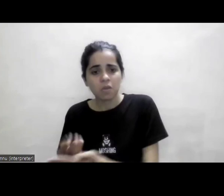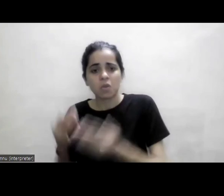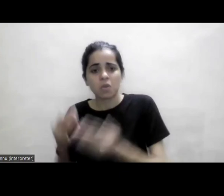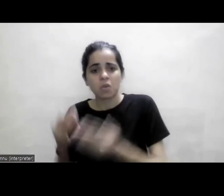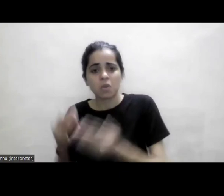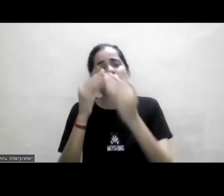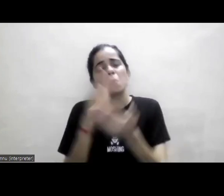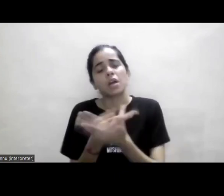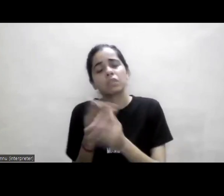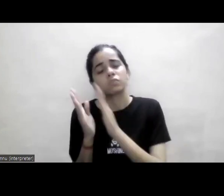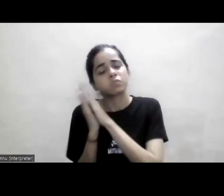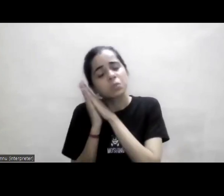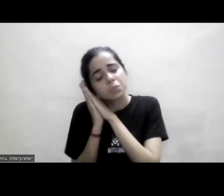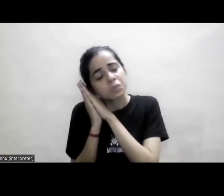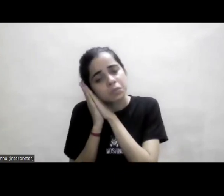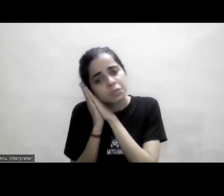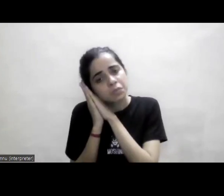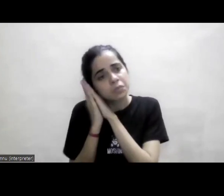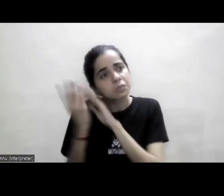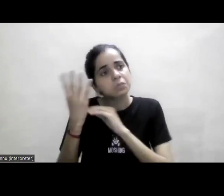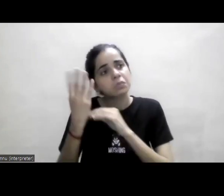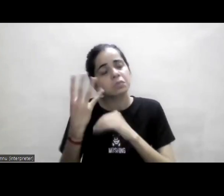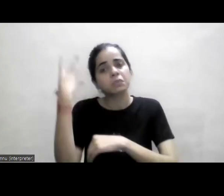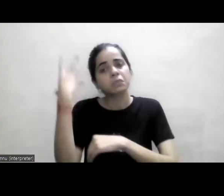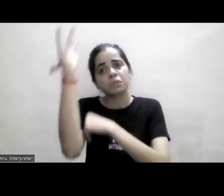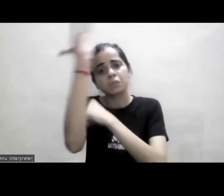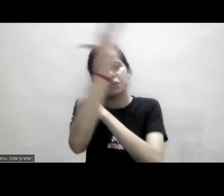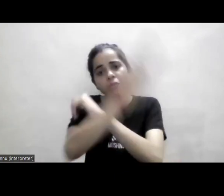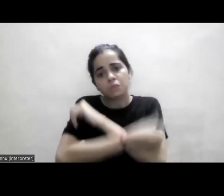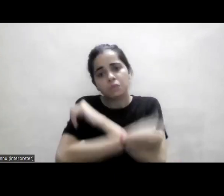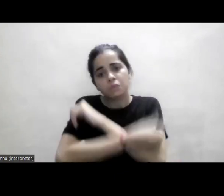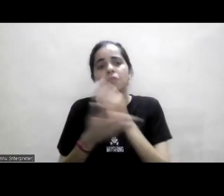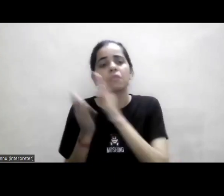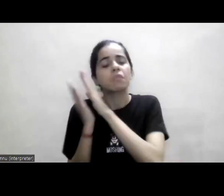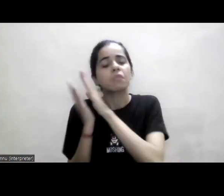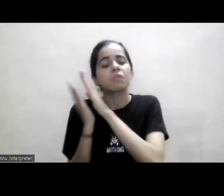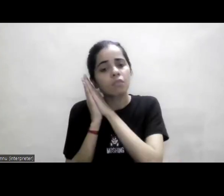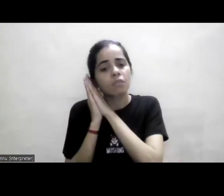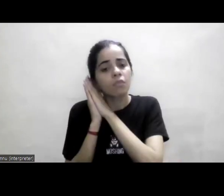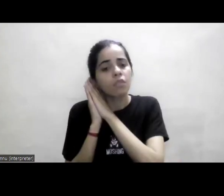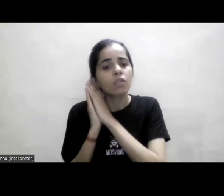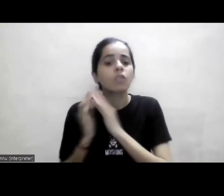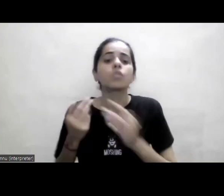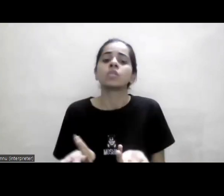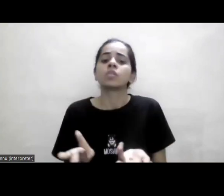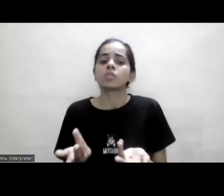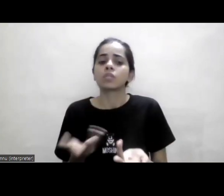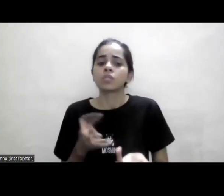She's unable to even reply to a text or open the door. And I think that was so